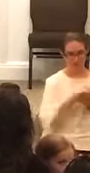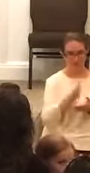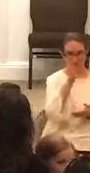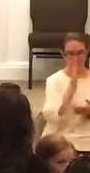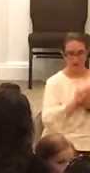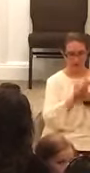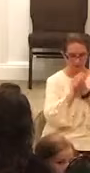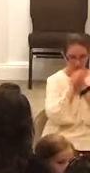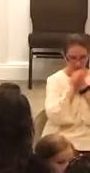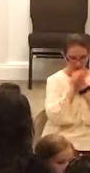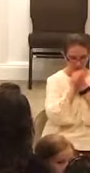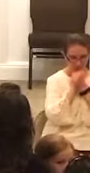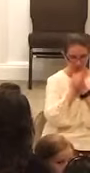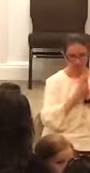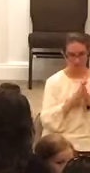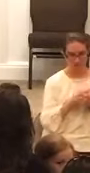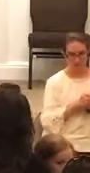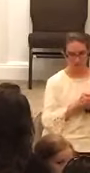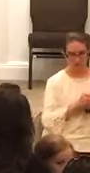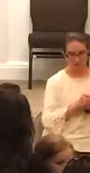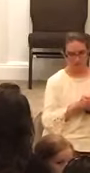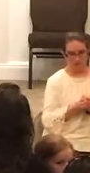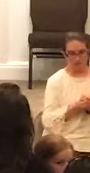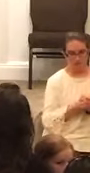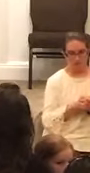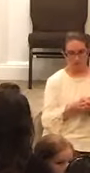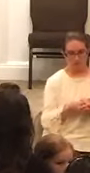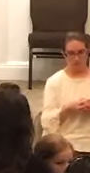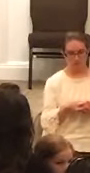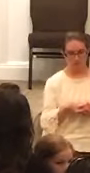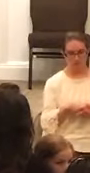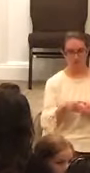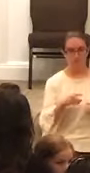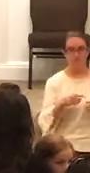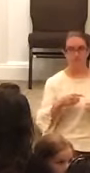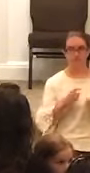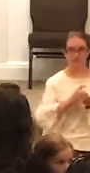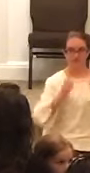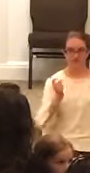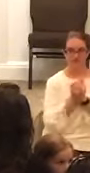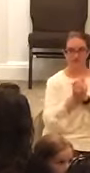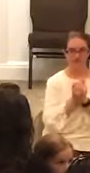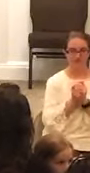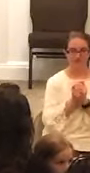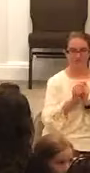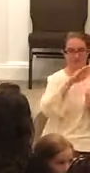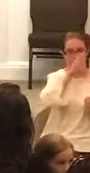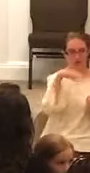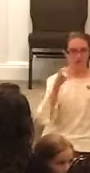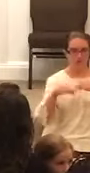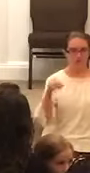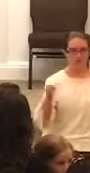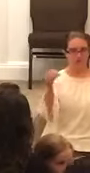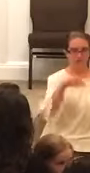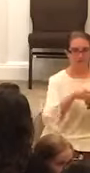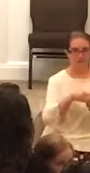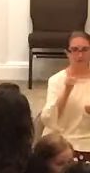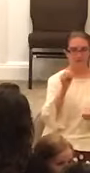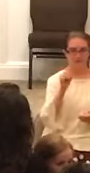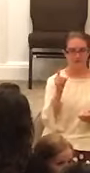second step is repenting of your sins. It's asking God's forgiveness. It's turning. It's doing about face. It's never doing again what you did